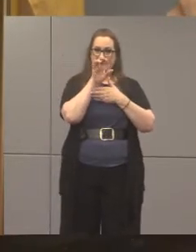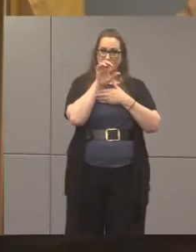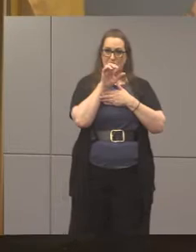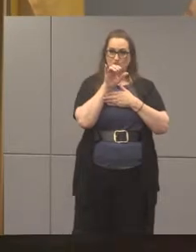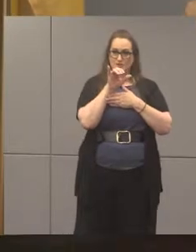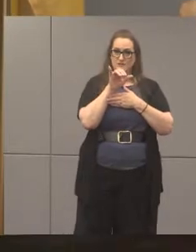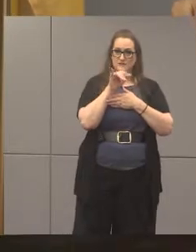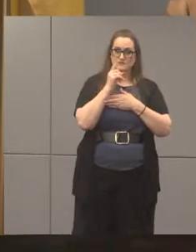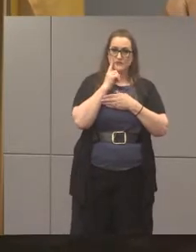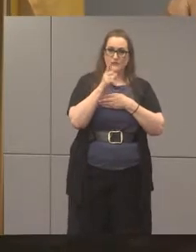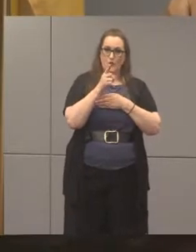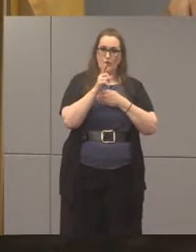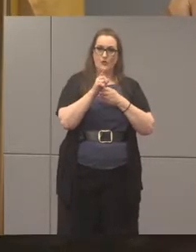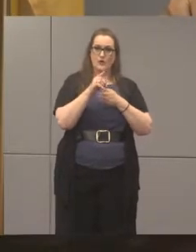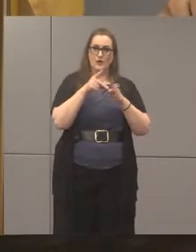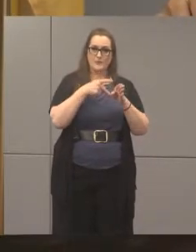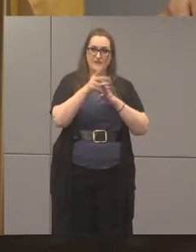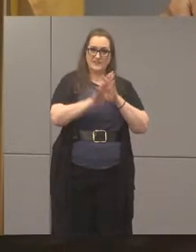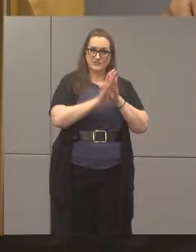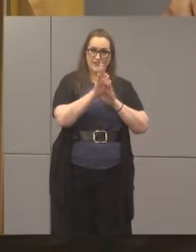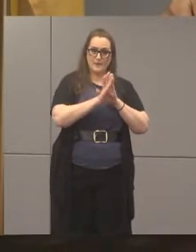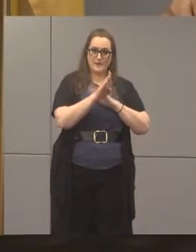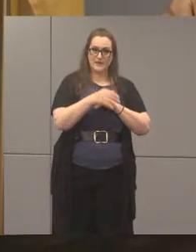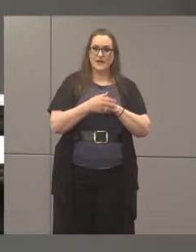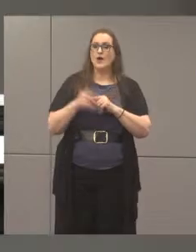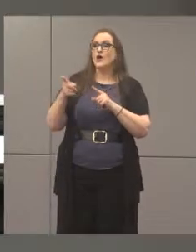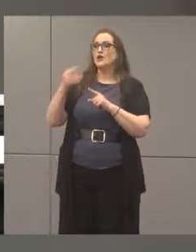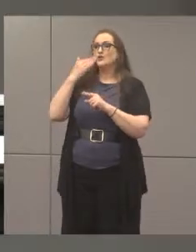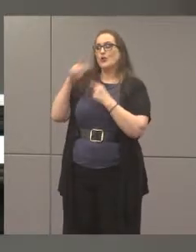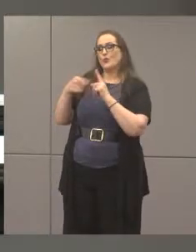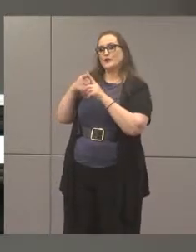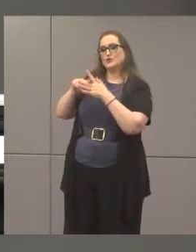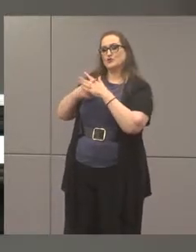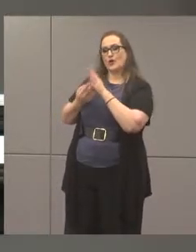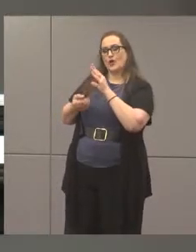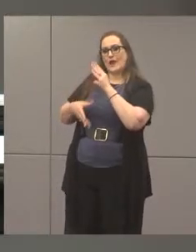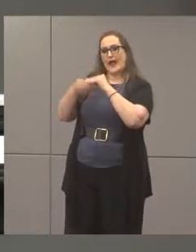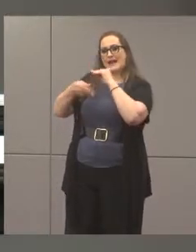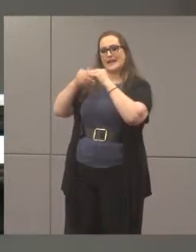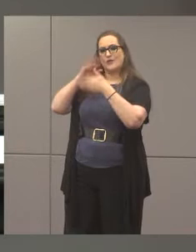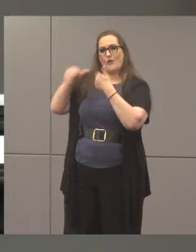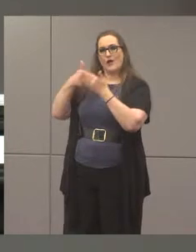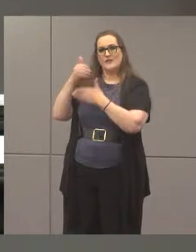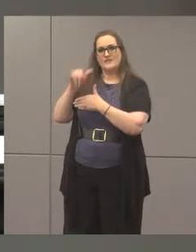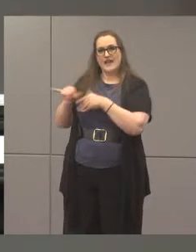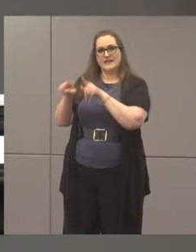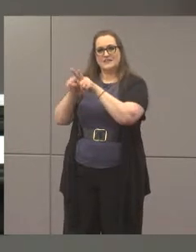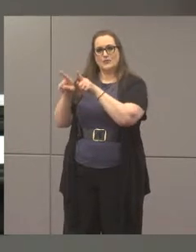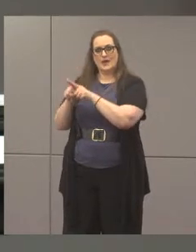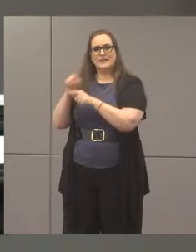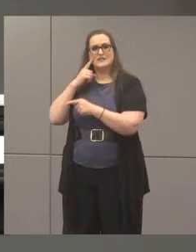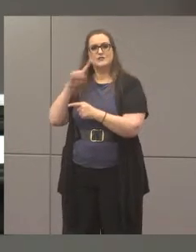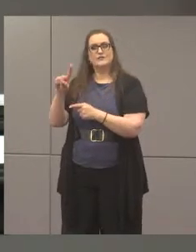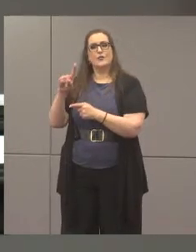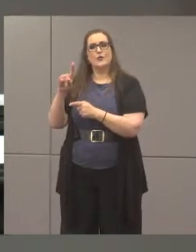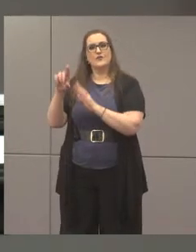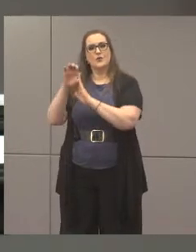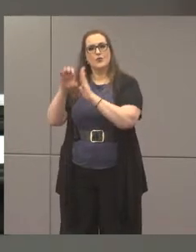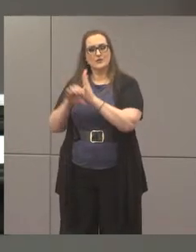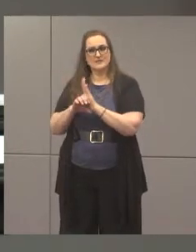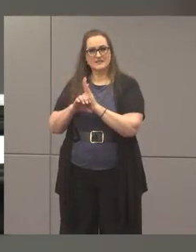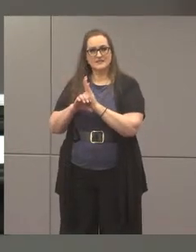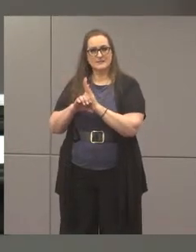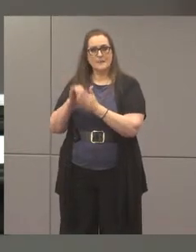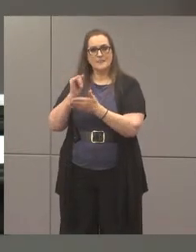58,700 in professional development. You know, when you start adding all of that, as well as for the courses